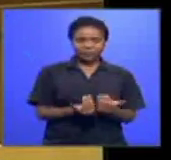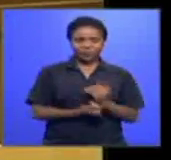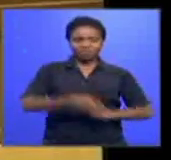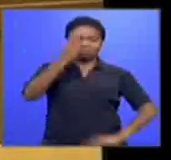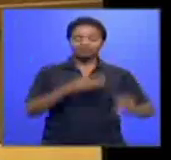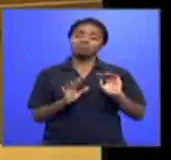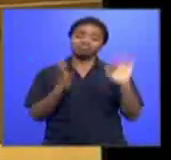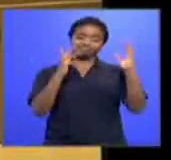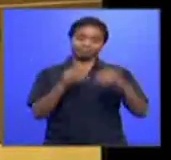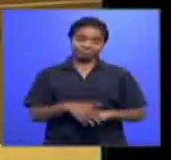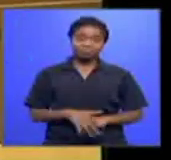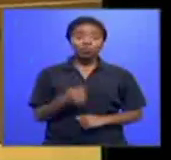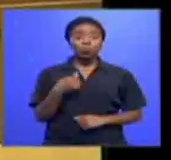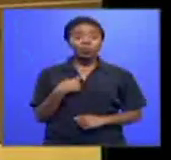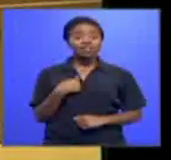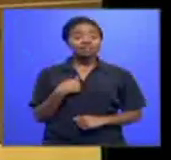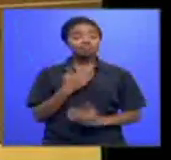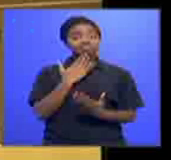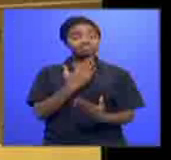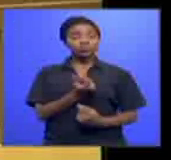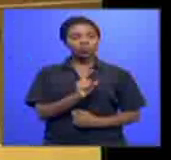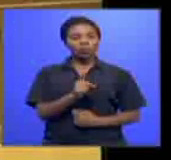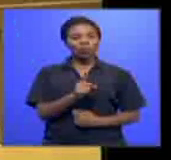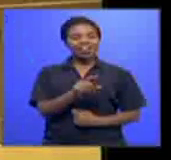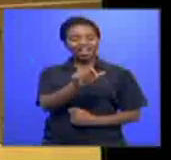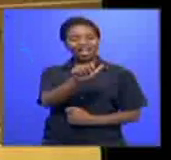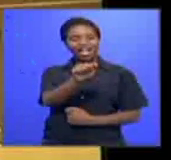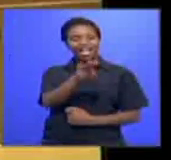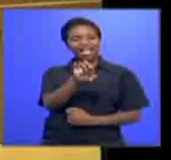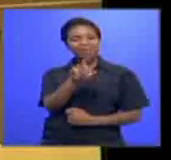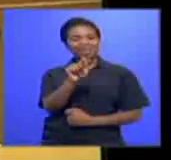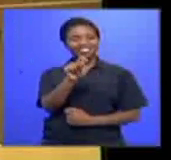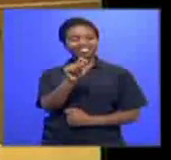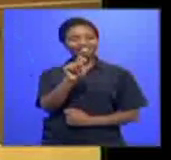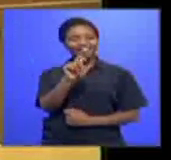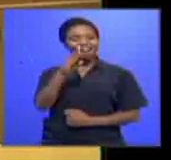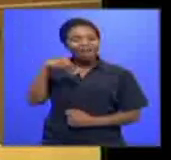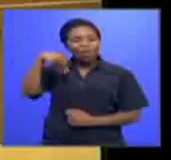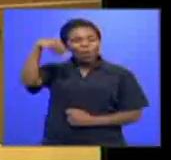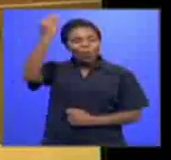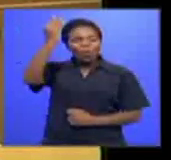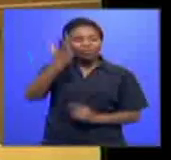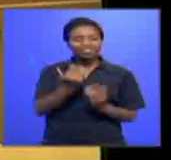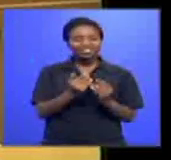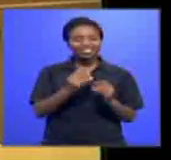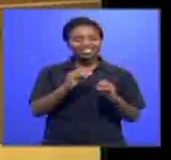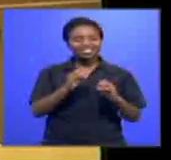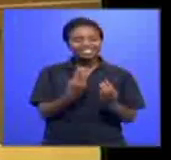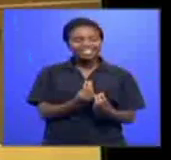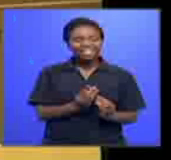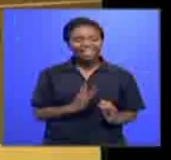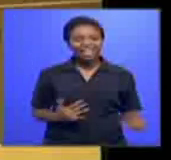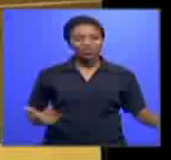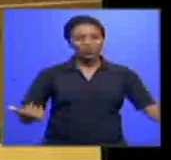We are also pleased with our adult education program, Kari Gude, which